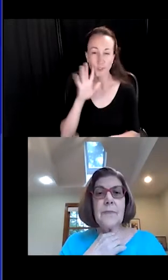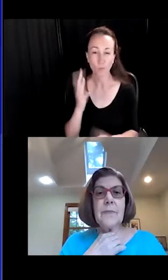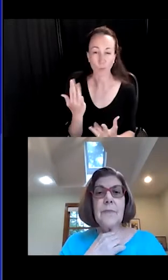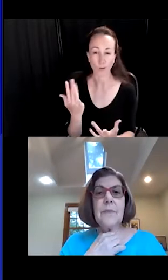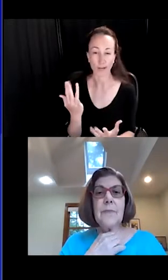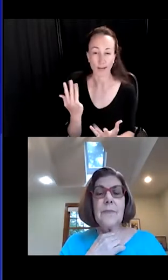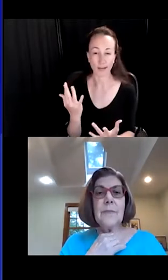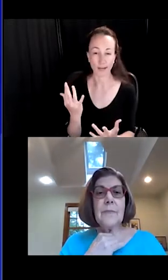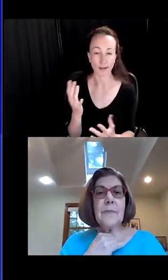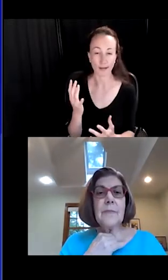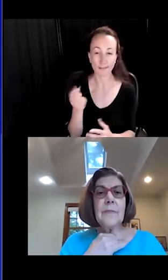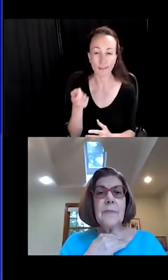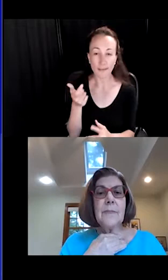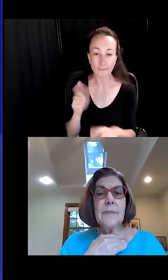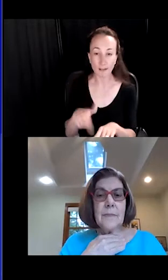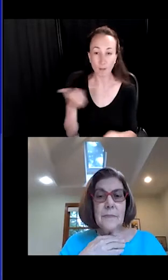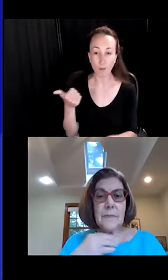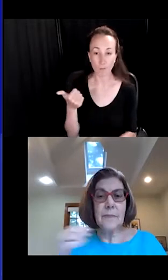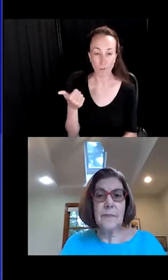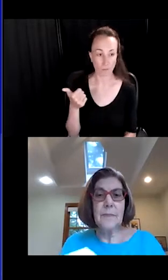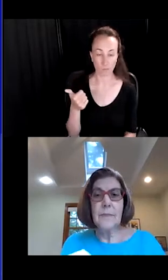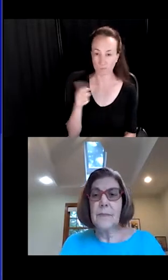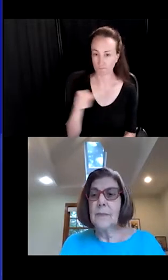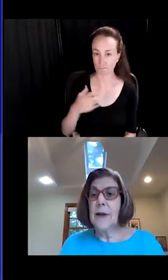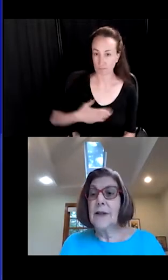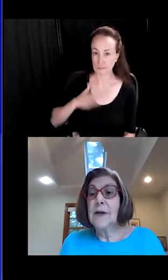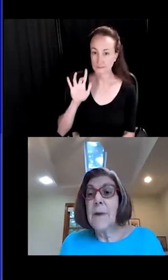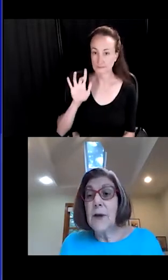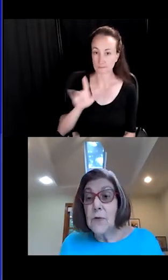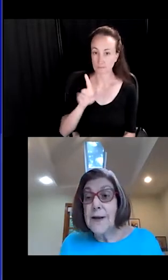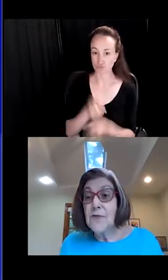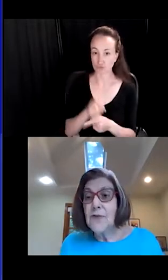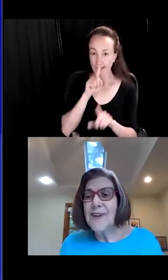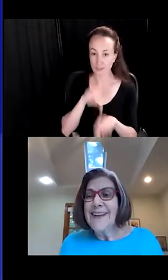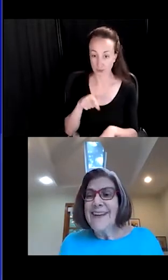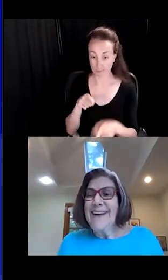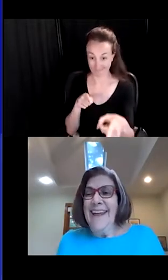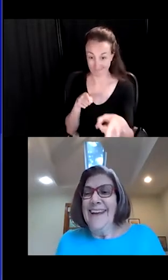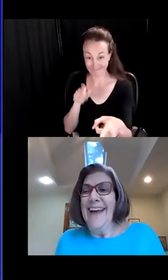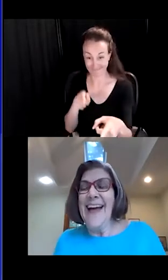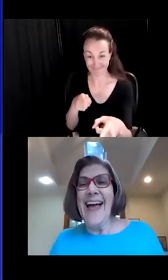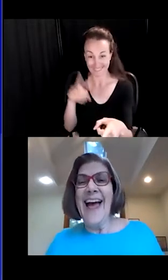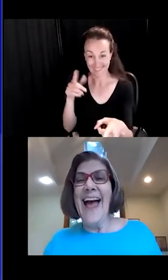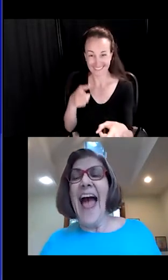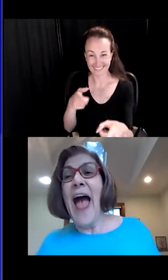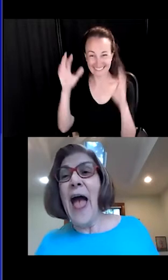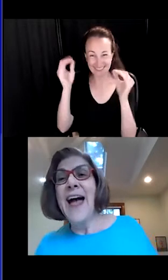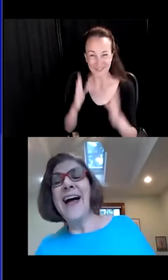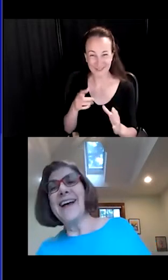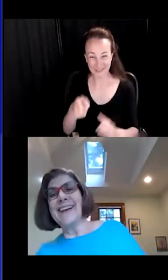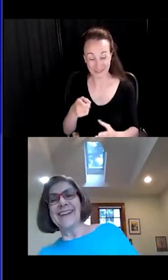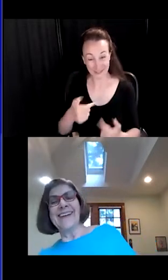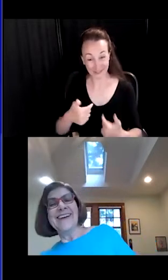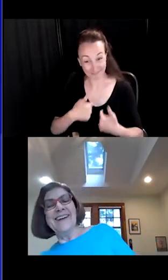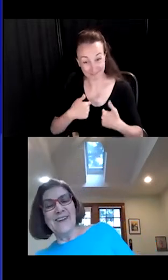to click your answer. Click my own answer? No.